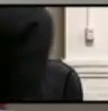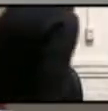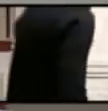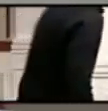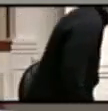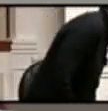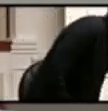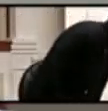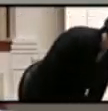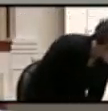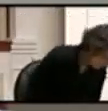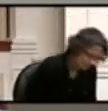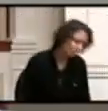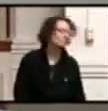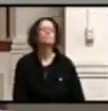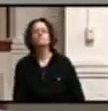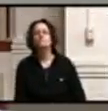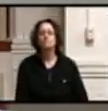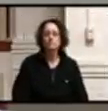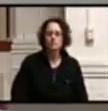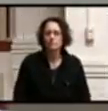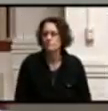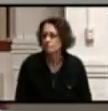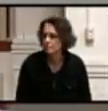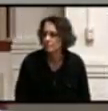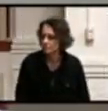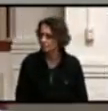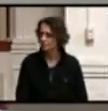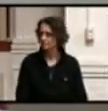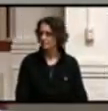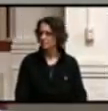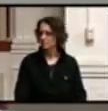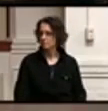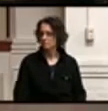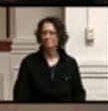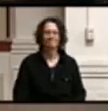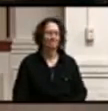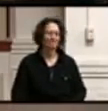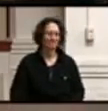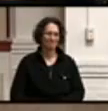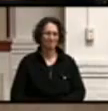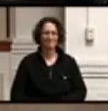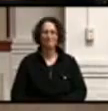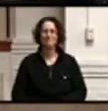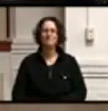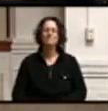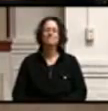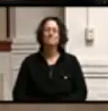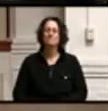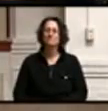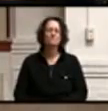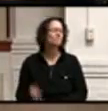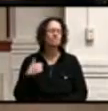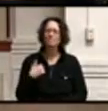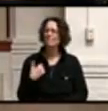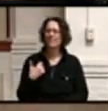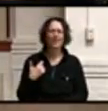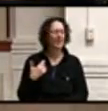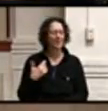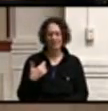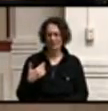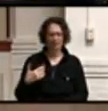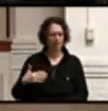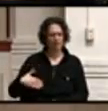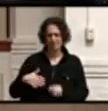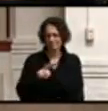simple. Pat, you were going to say something. Yeah, I was just going to say that I have not really done all the research, but I have reason to believe that the